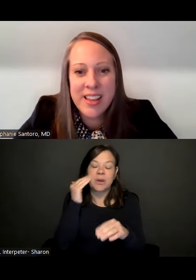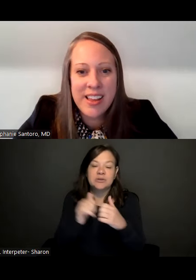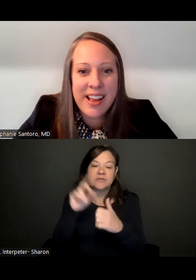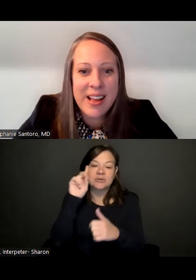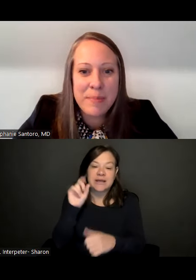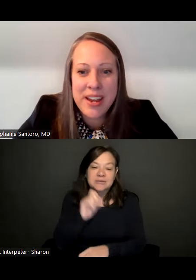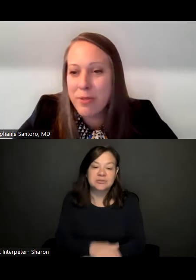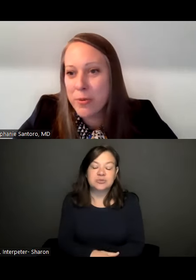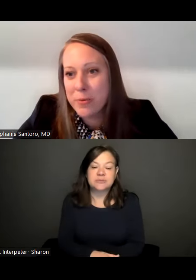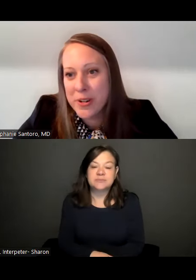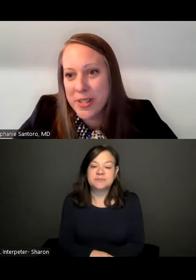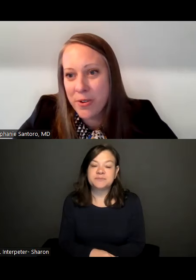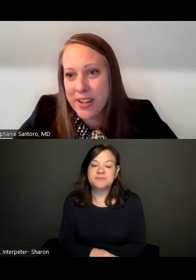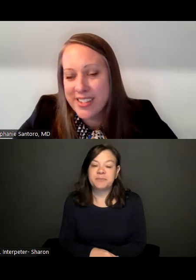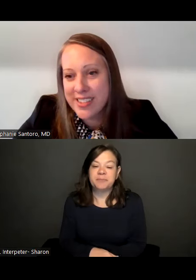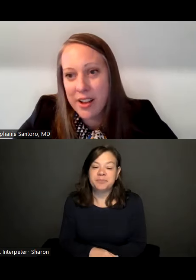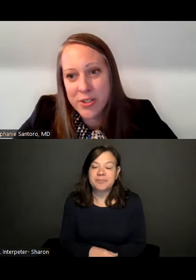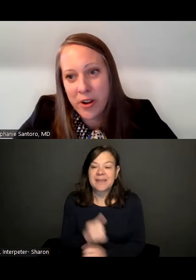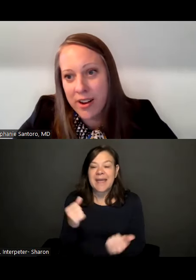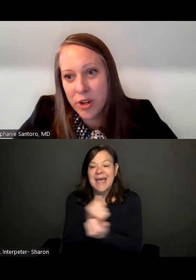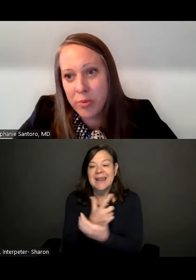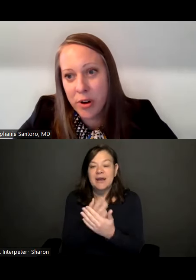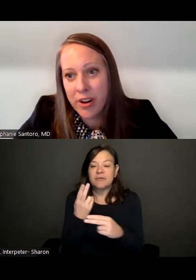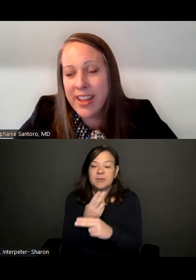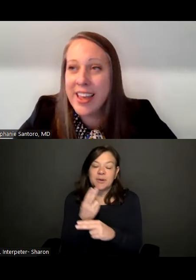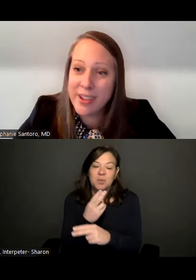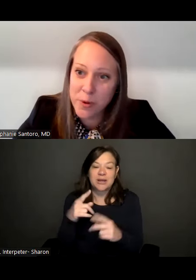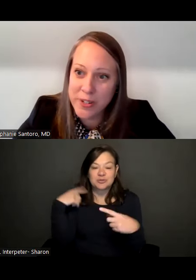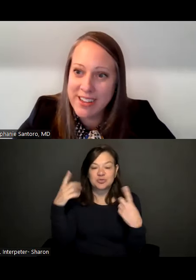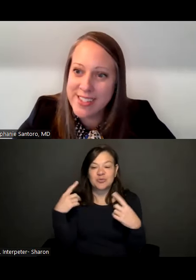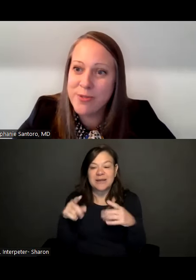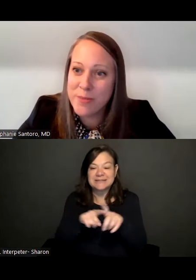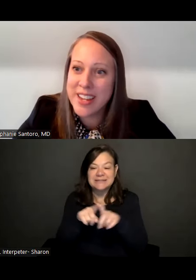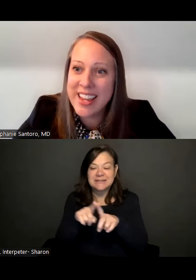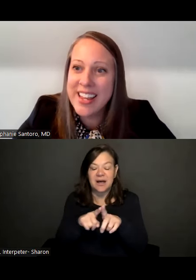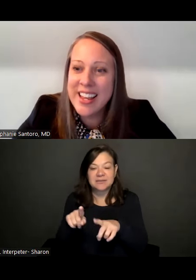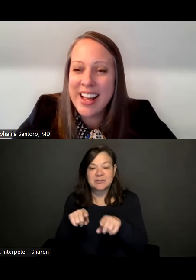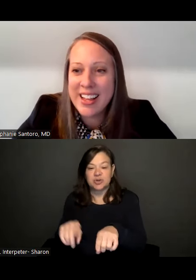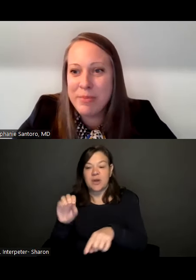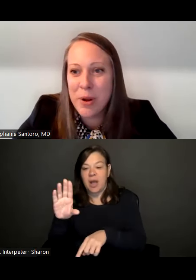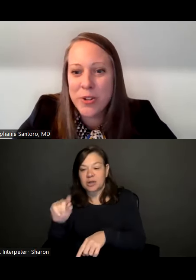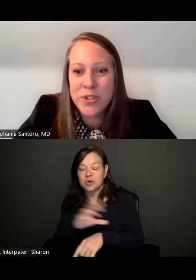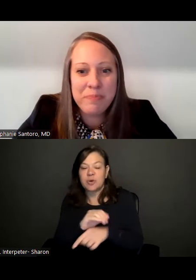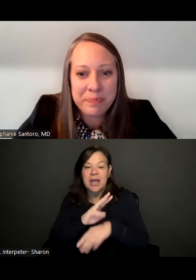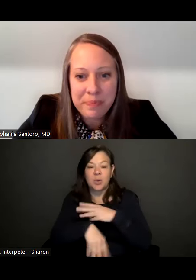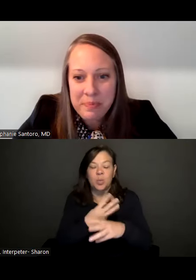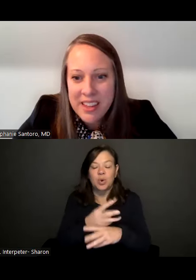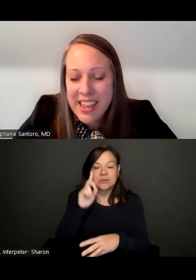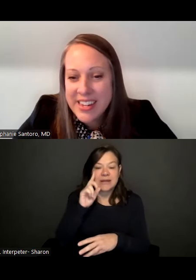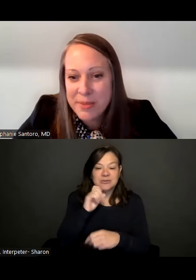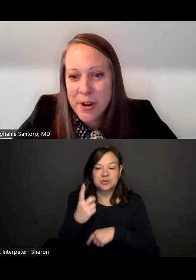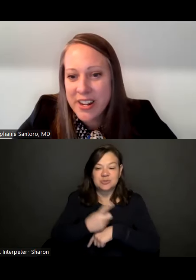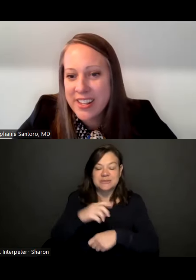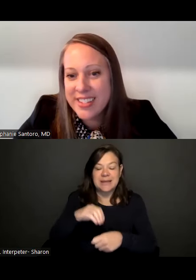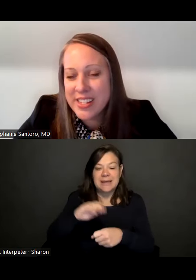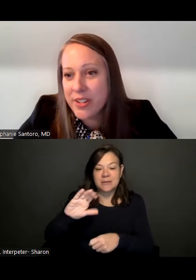syndrome. And everyone wears their crazy socks during October and on World Down Syndrome Day in March.